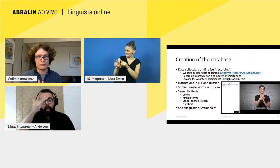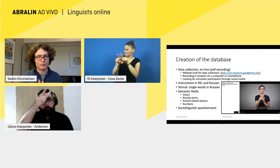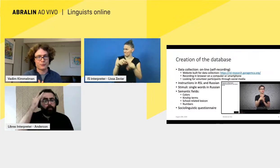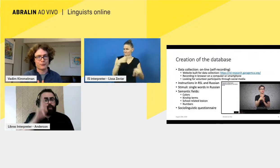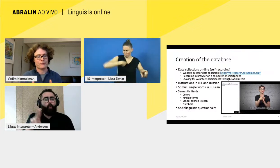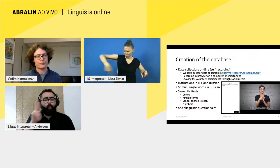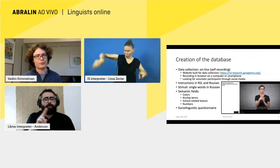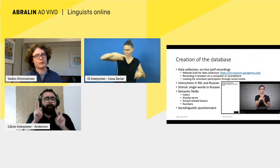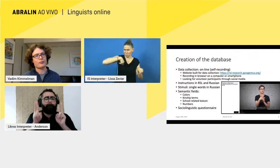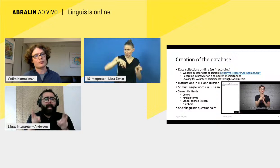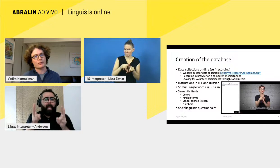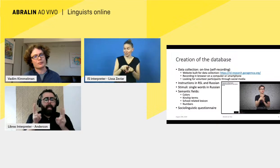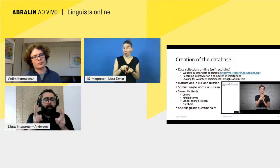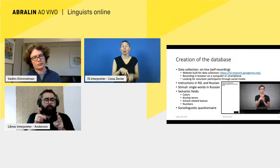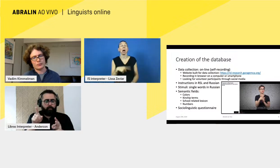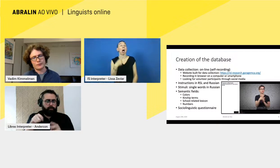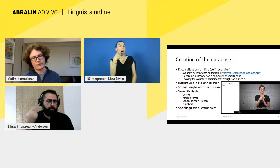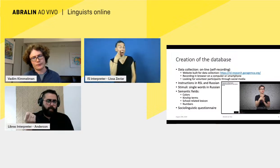that.